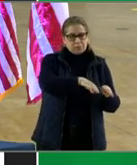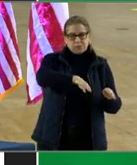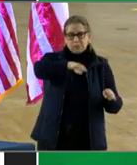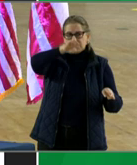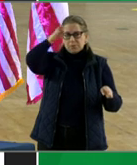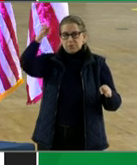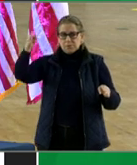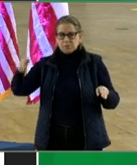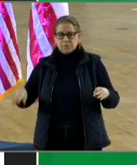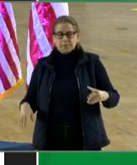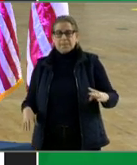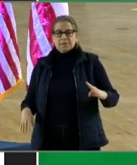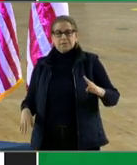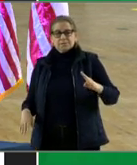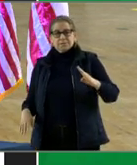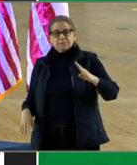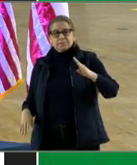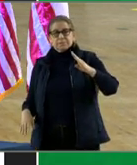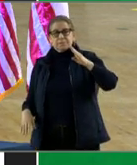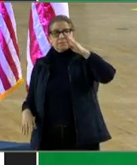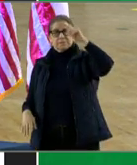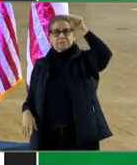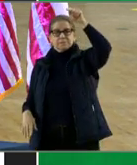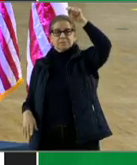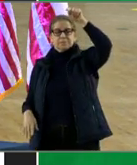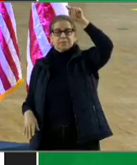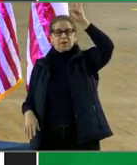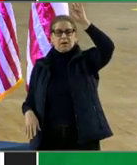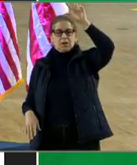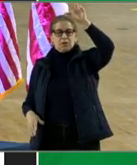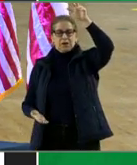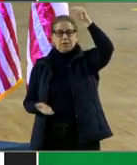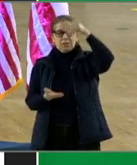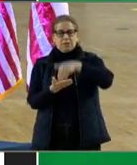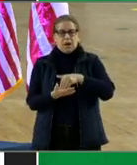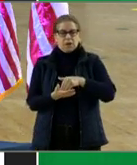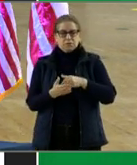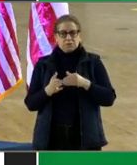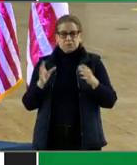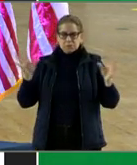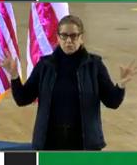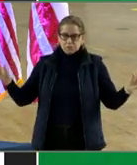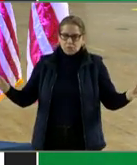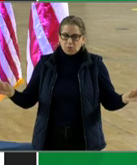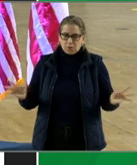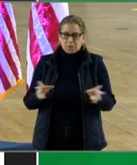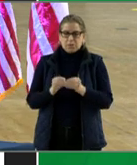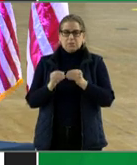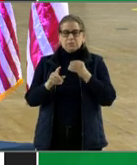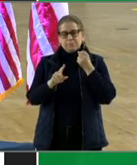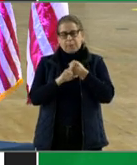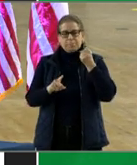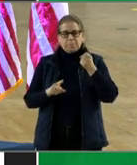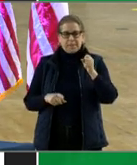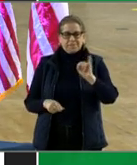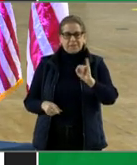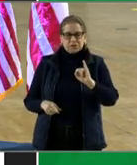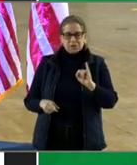of the people who fall under the curve. Of course, we expect that most of